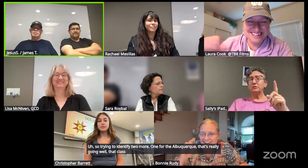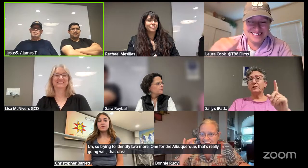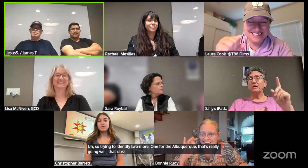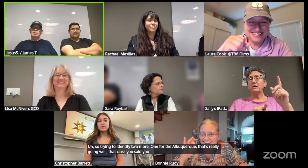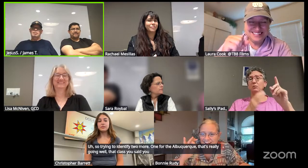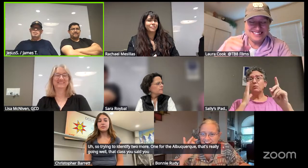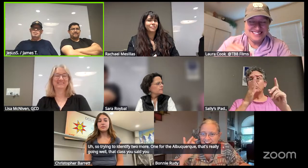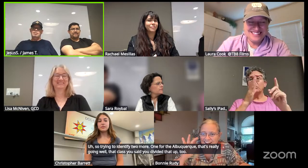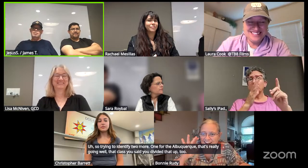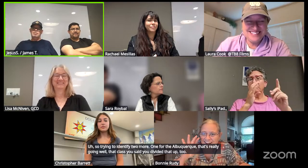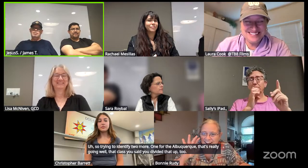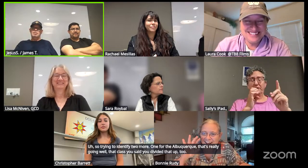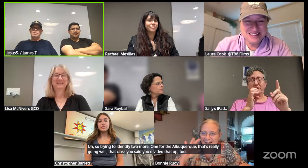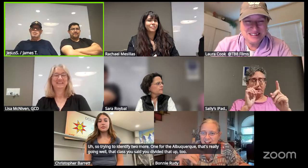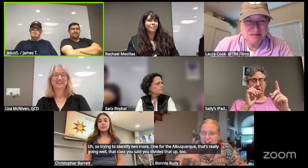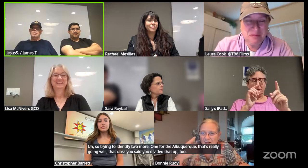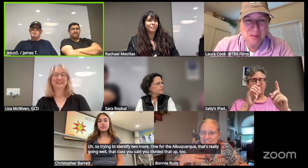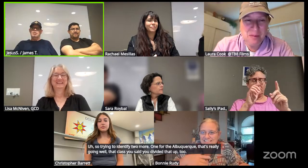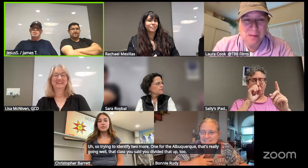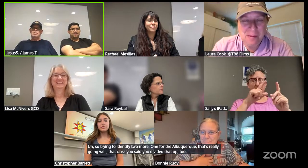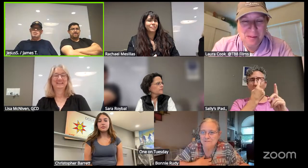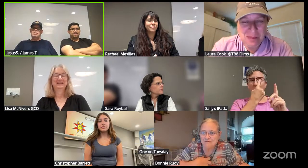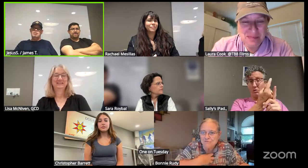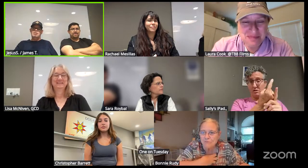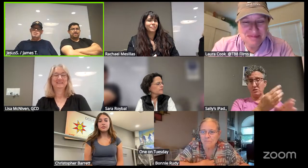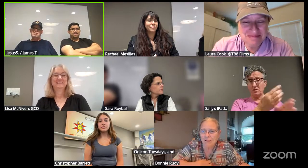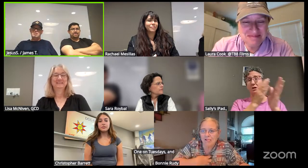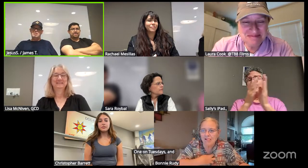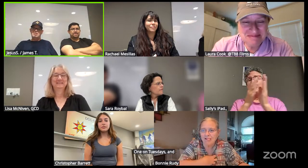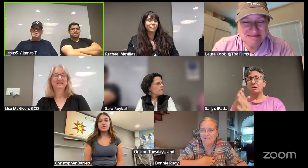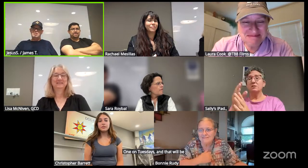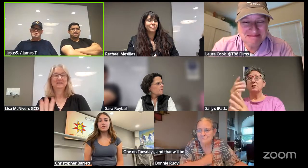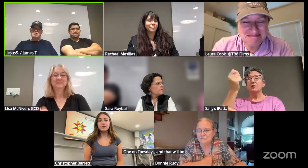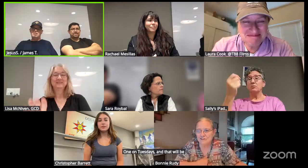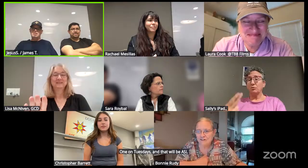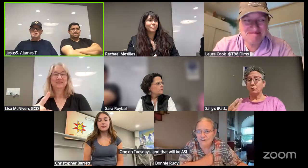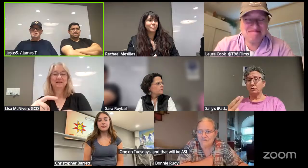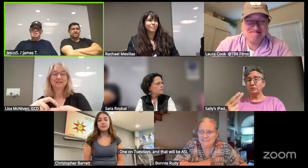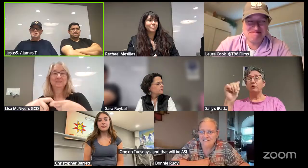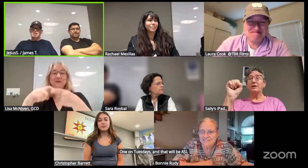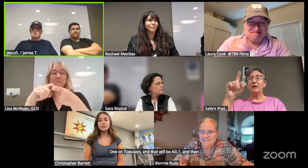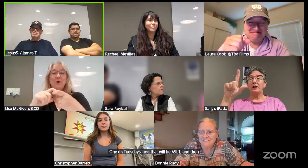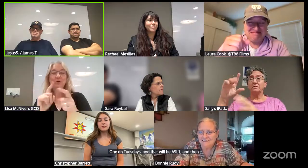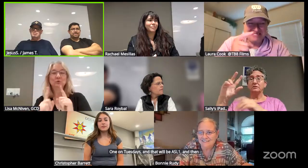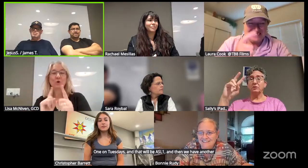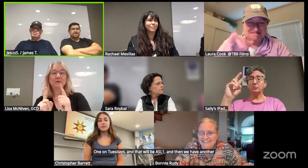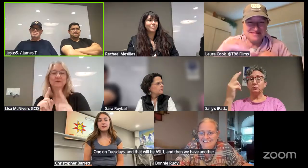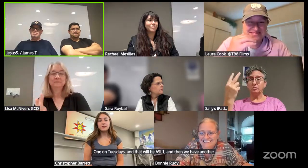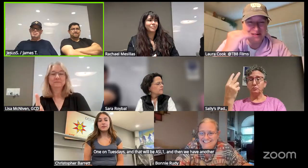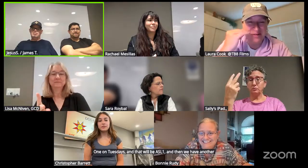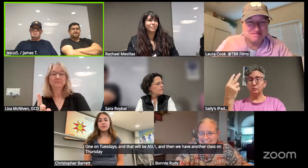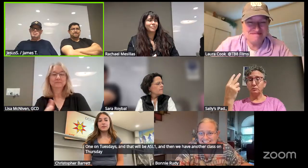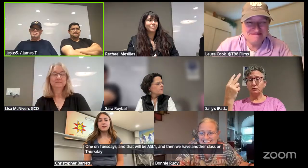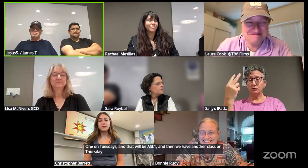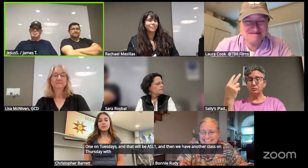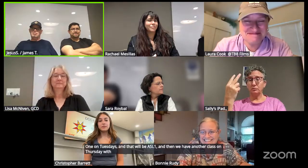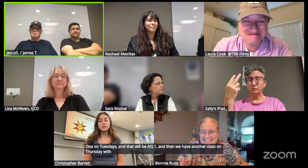to 1 on Tuesdays, and that will be ASL 1, and then we have another class on Thursdays, that's ASL